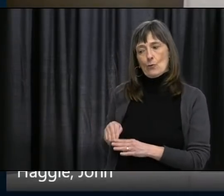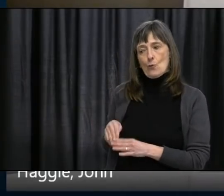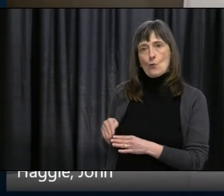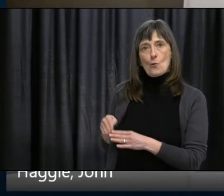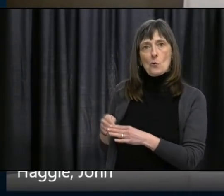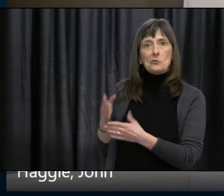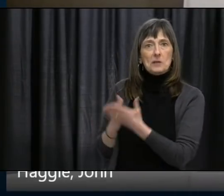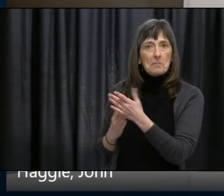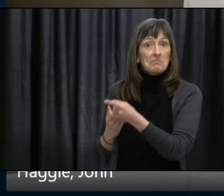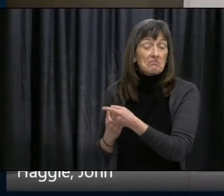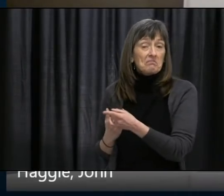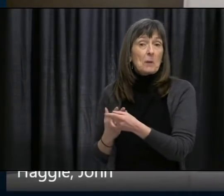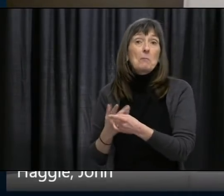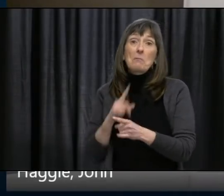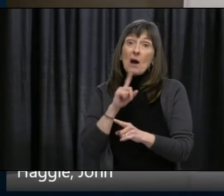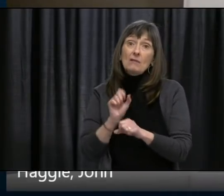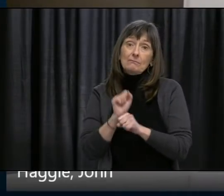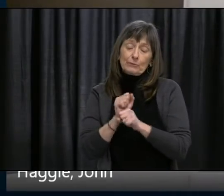Newfoundland and Labrador solution.